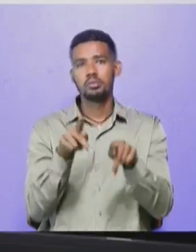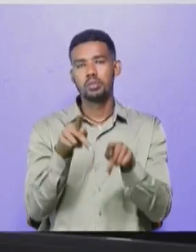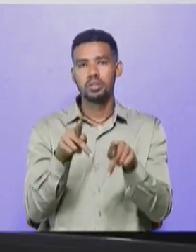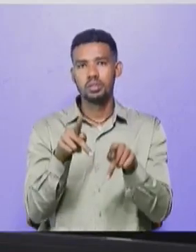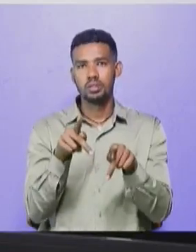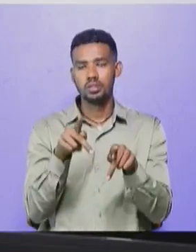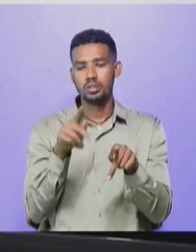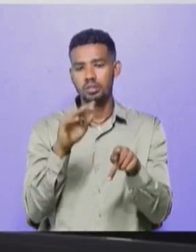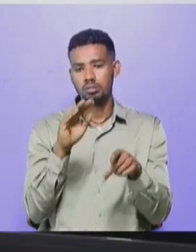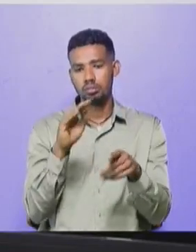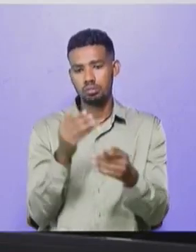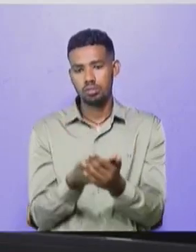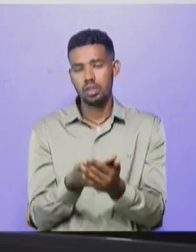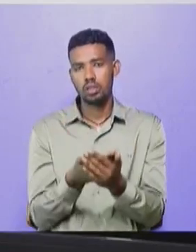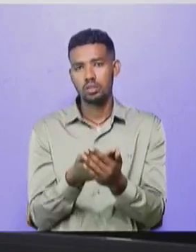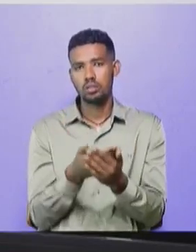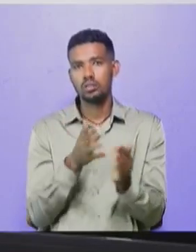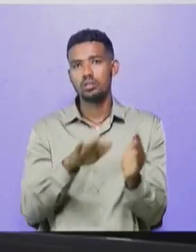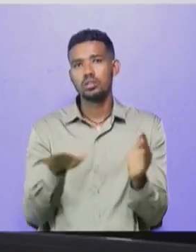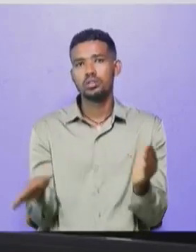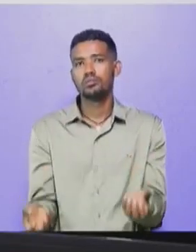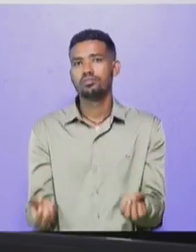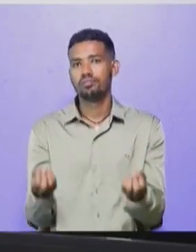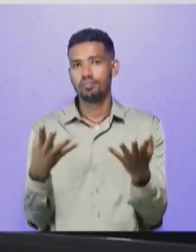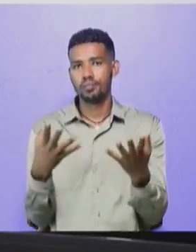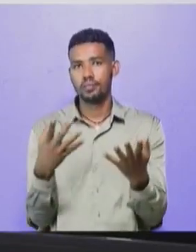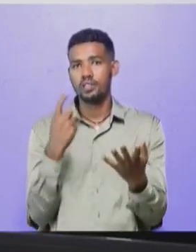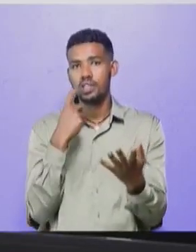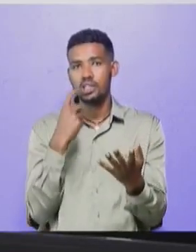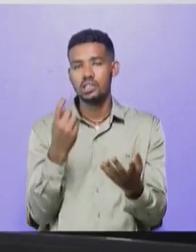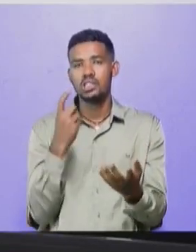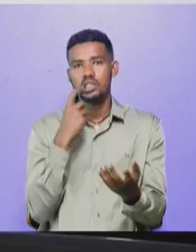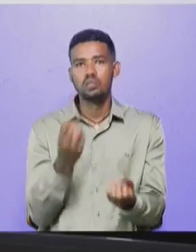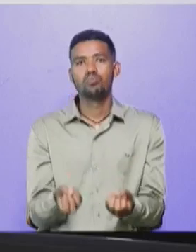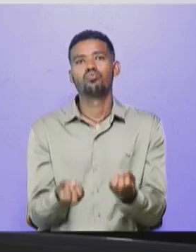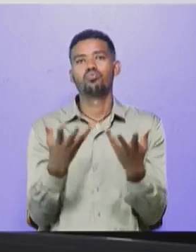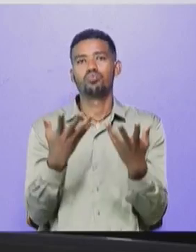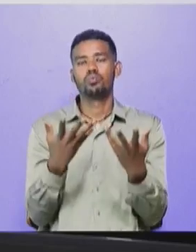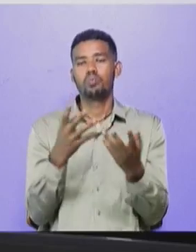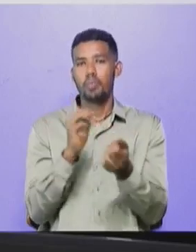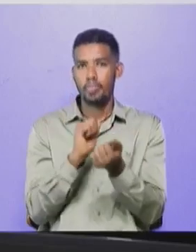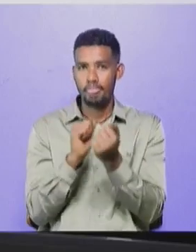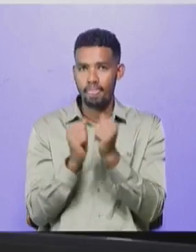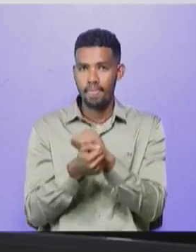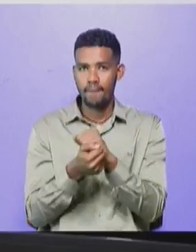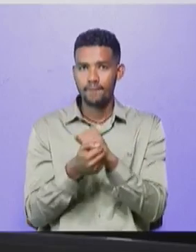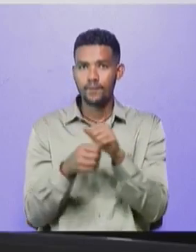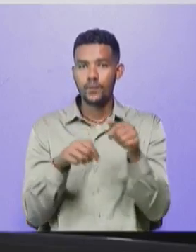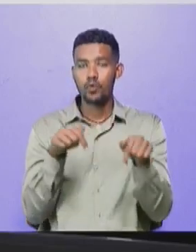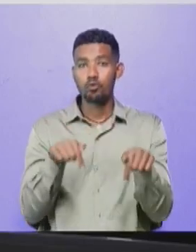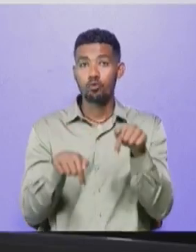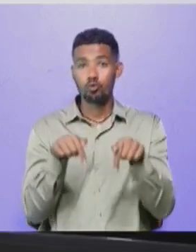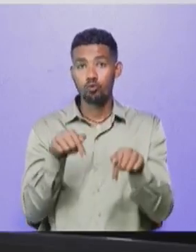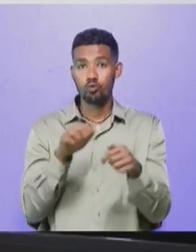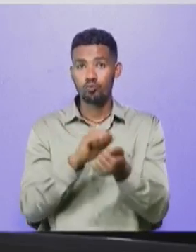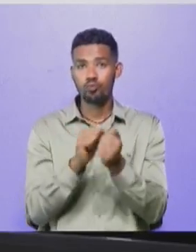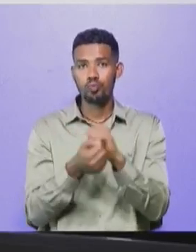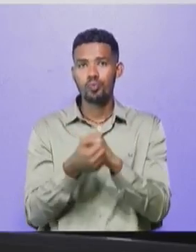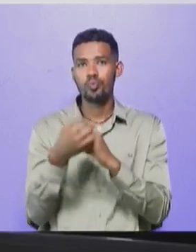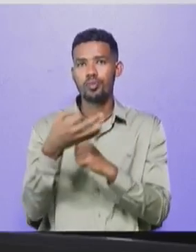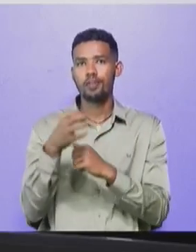Child, children. Toes, teeth. Foot,